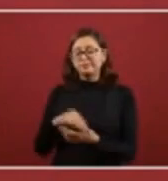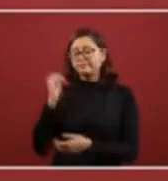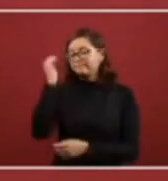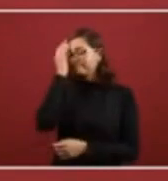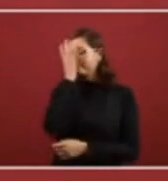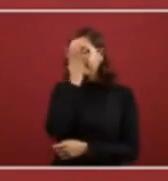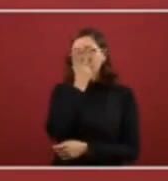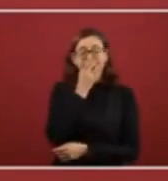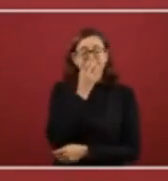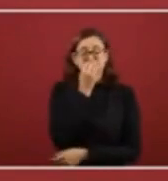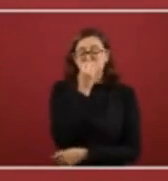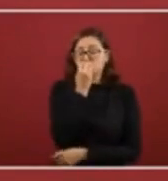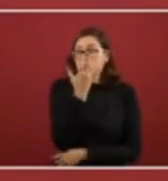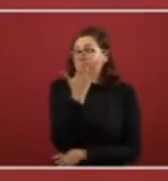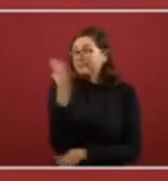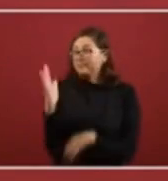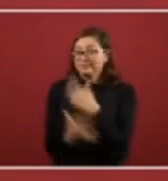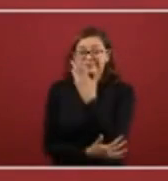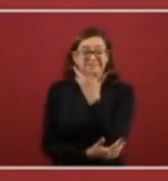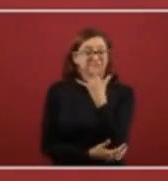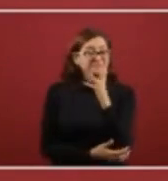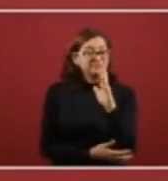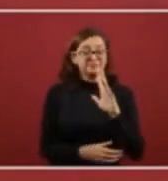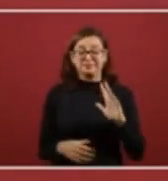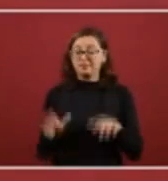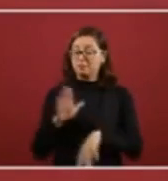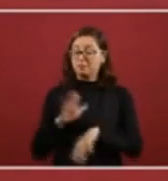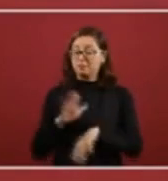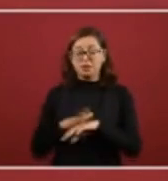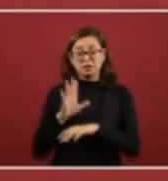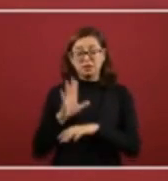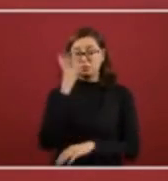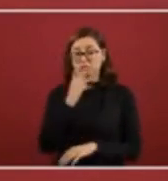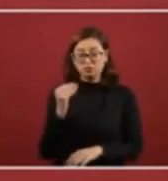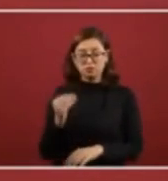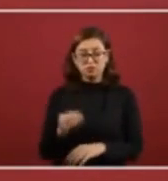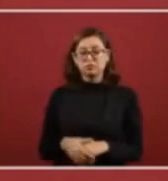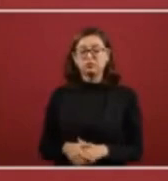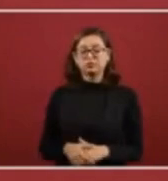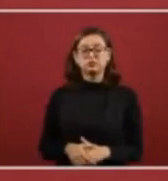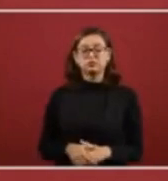is one of the areas with most natural beauty in the country,